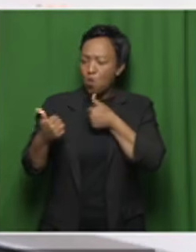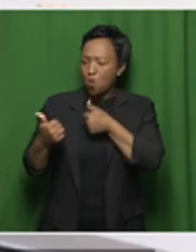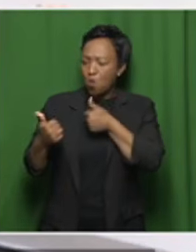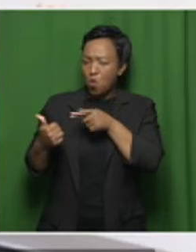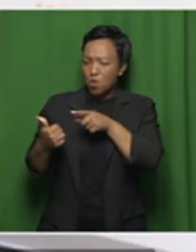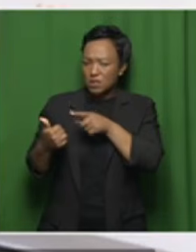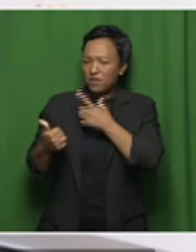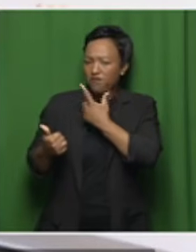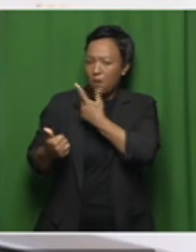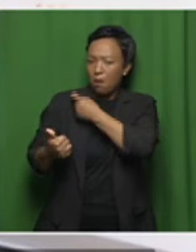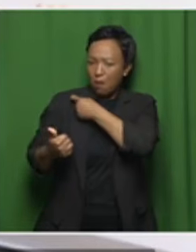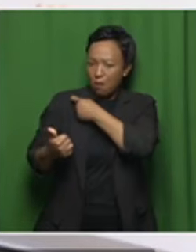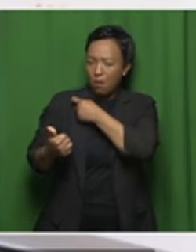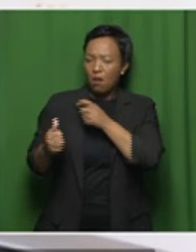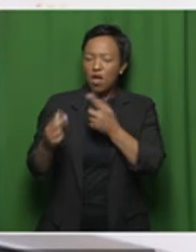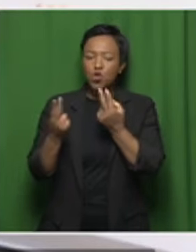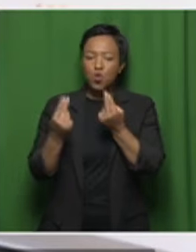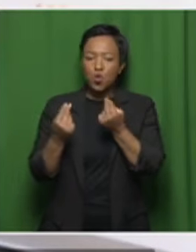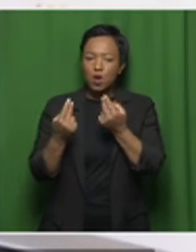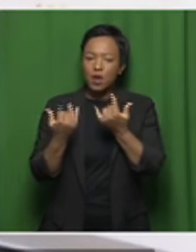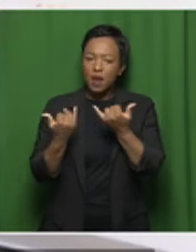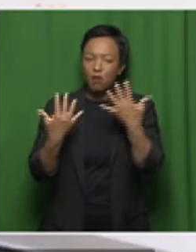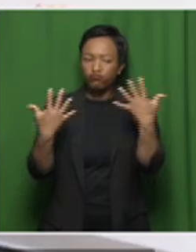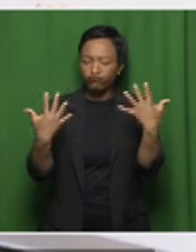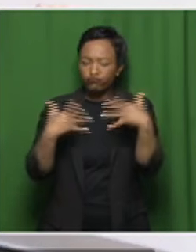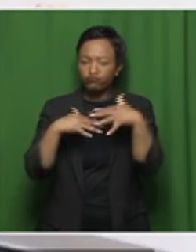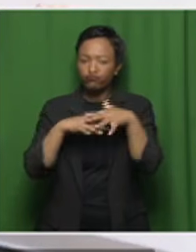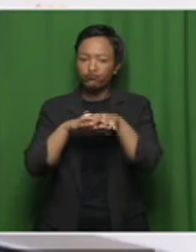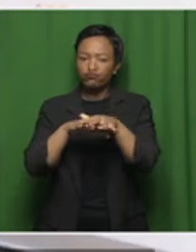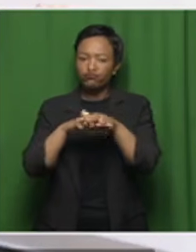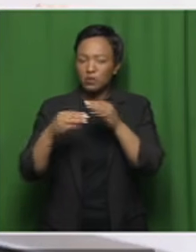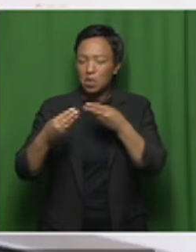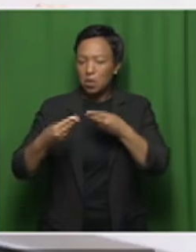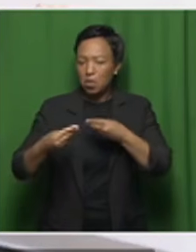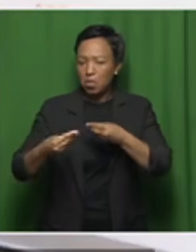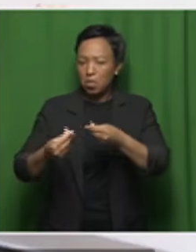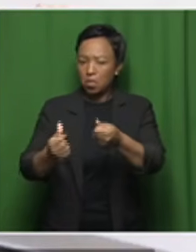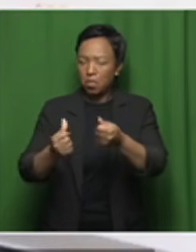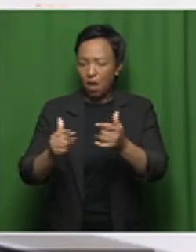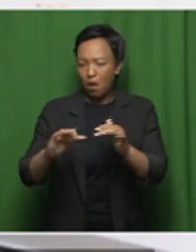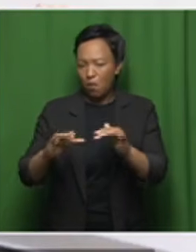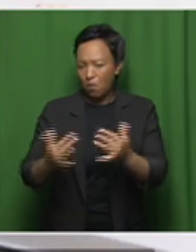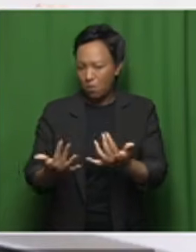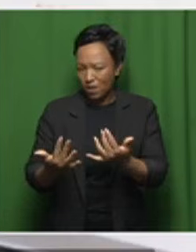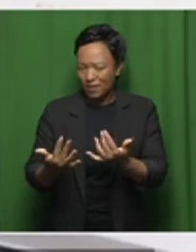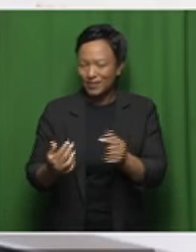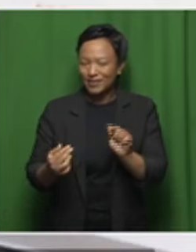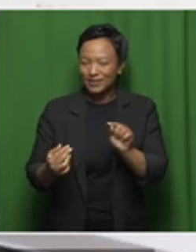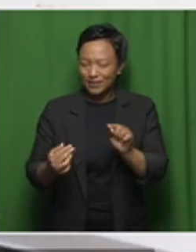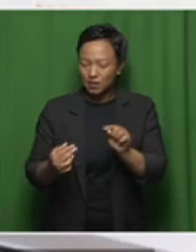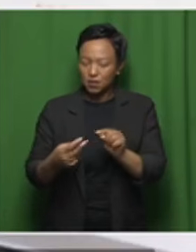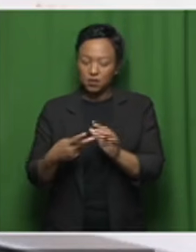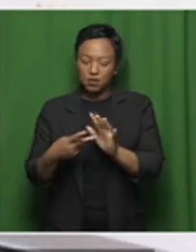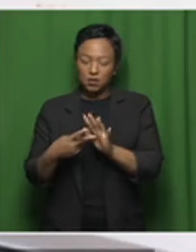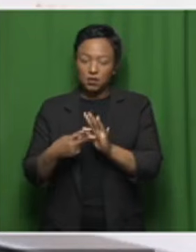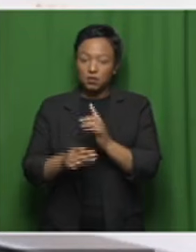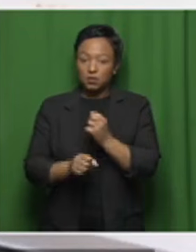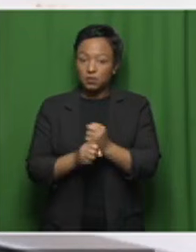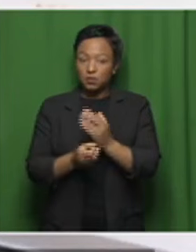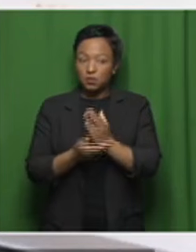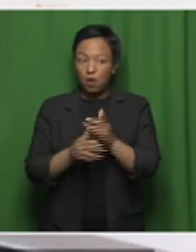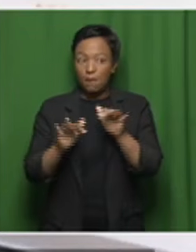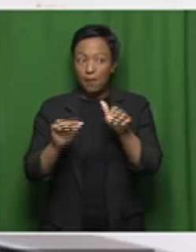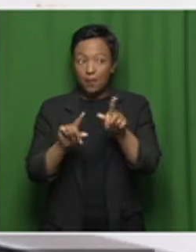we going to integrate it into the services? How are we going to deliver it? How are we going to make sure that it reaches the people